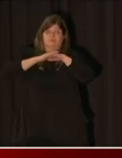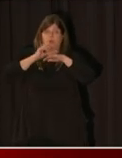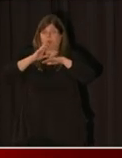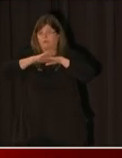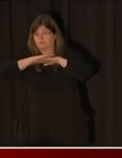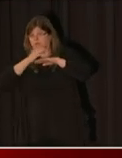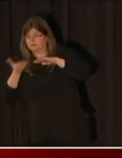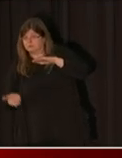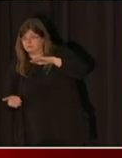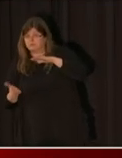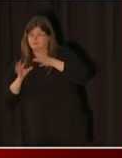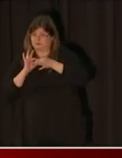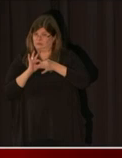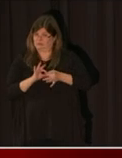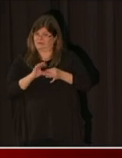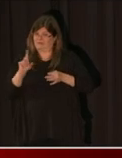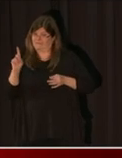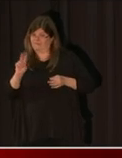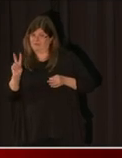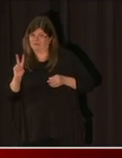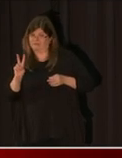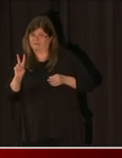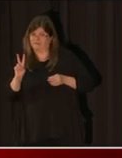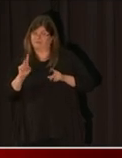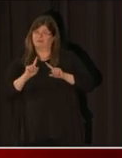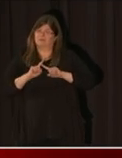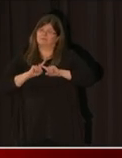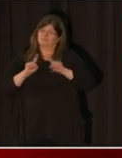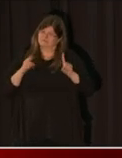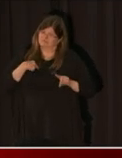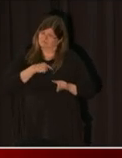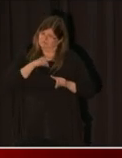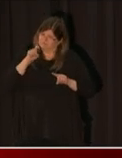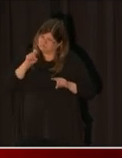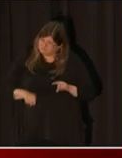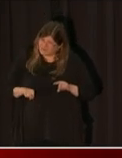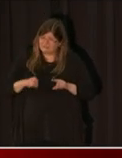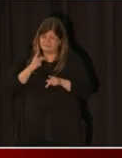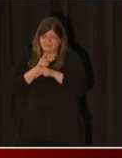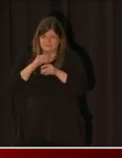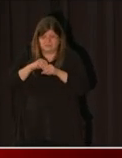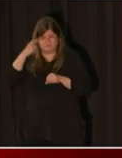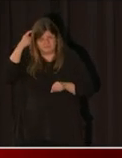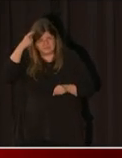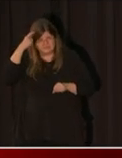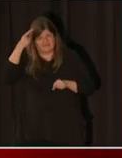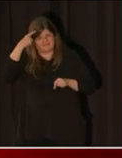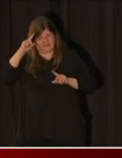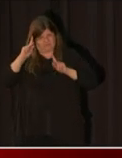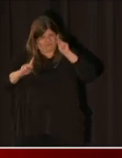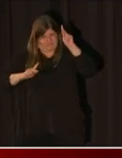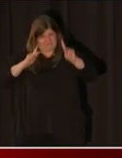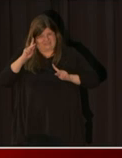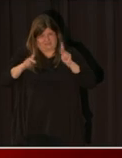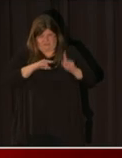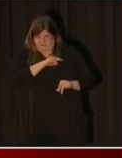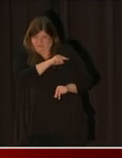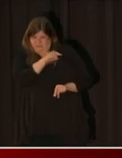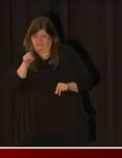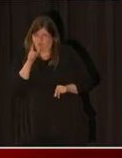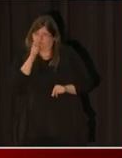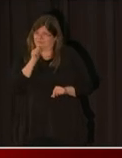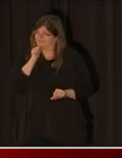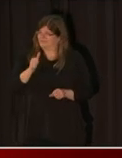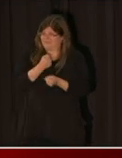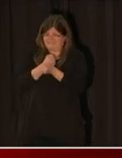violence, we want to continue to be mindful about people who are not safe at home. And so we're going